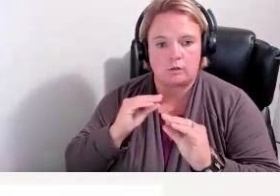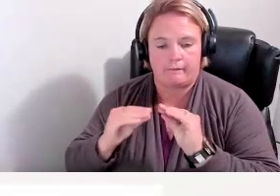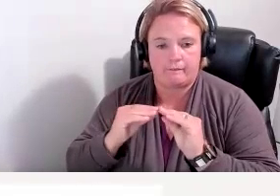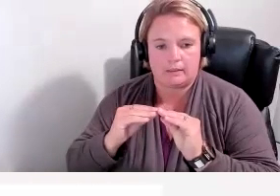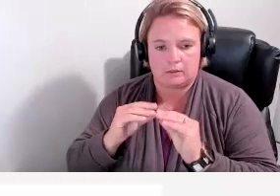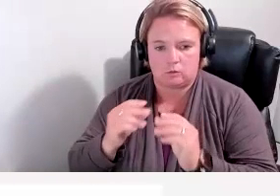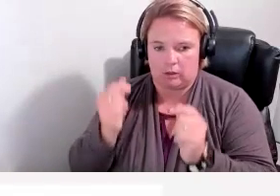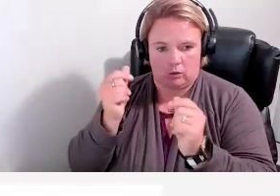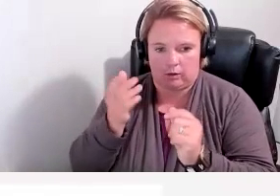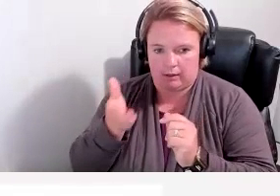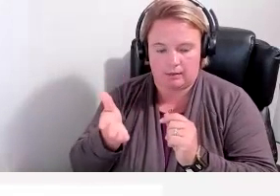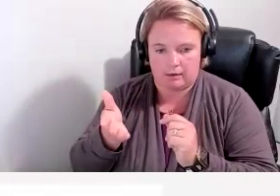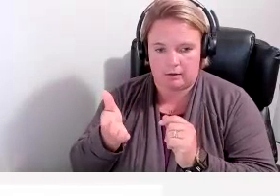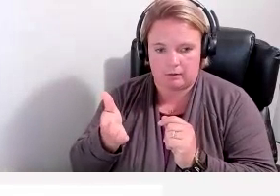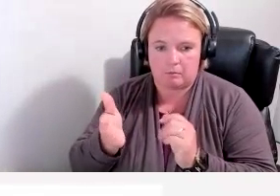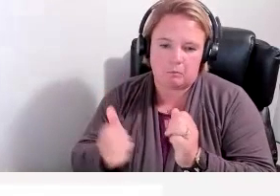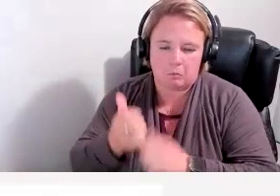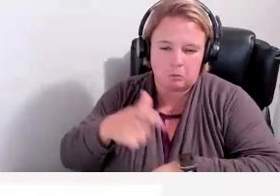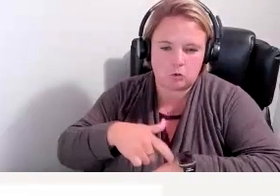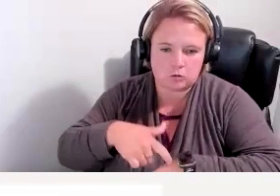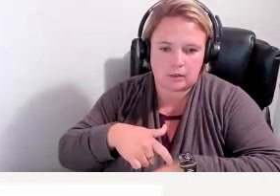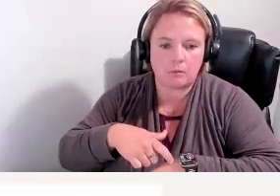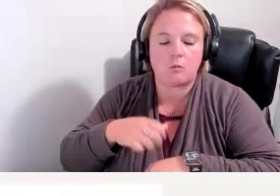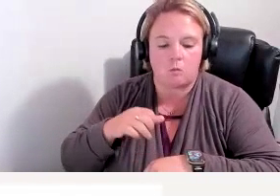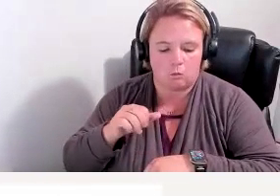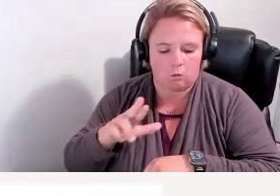there most of the time. If not, it'll